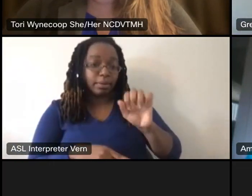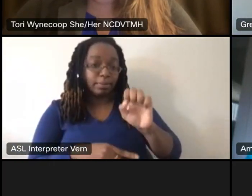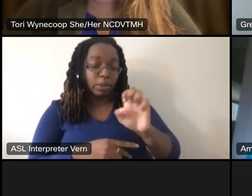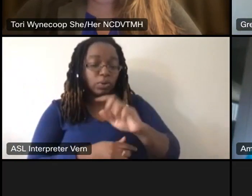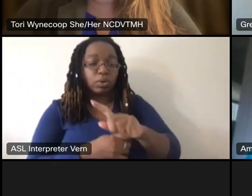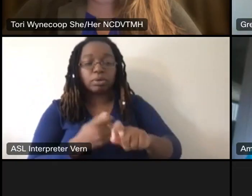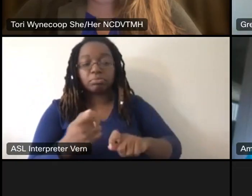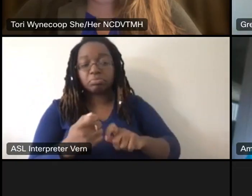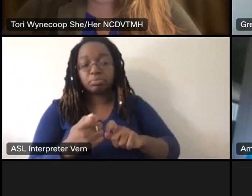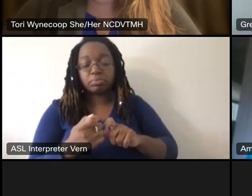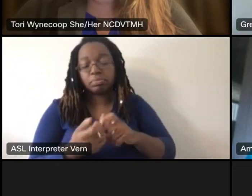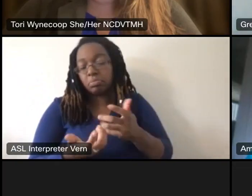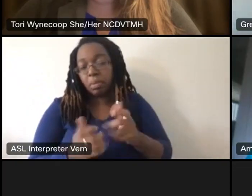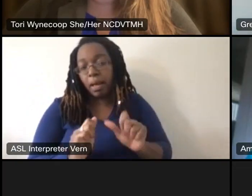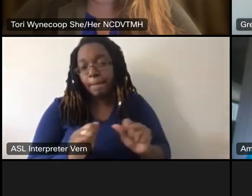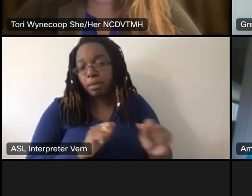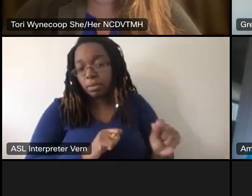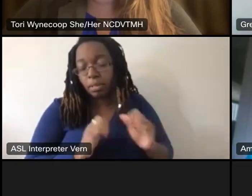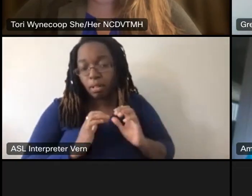would recognize and would relate to.